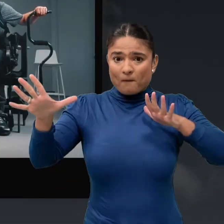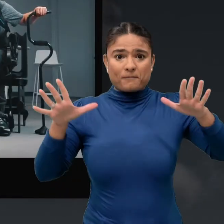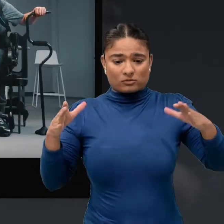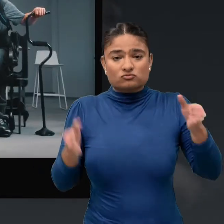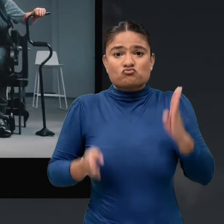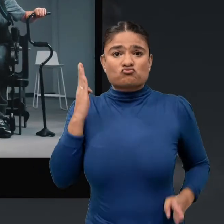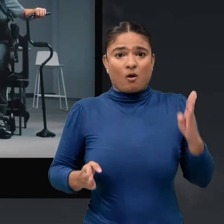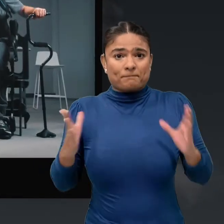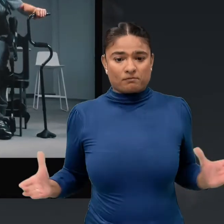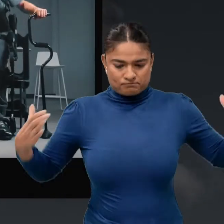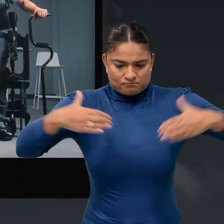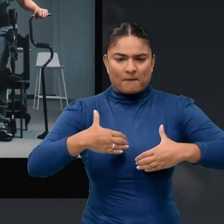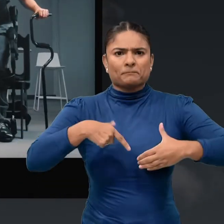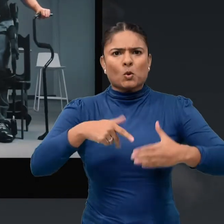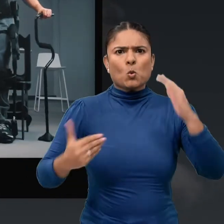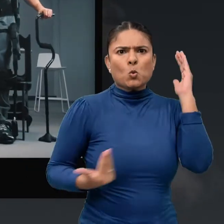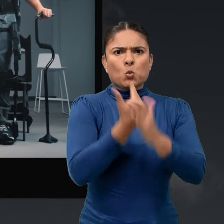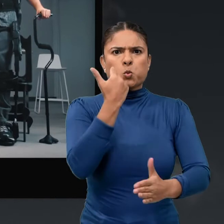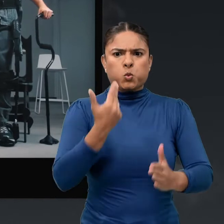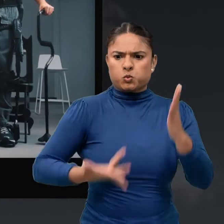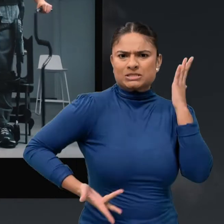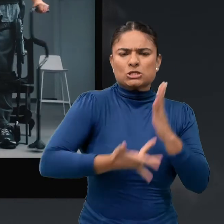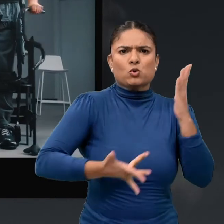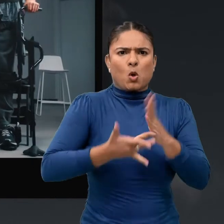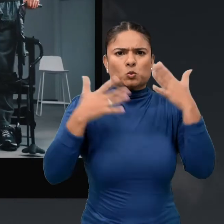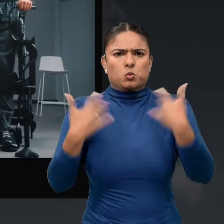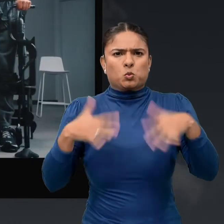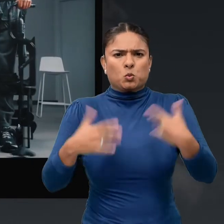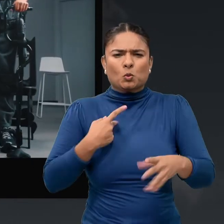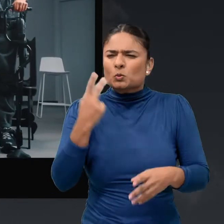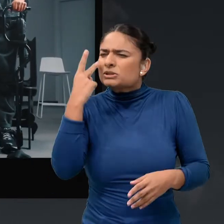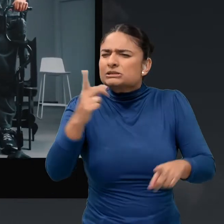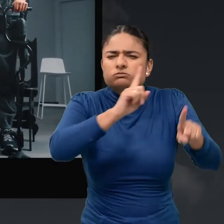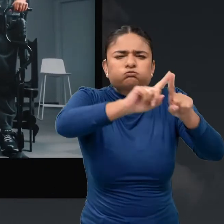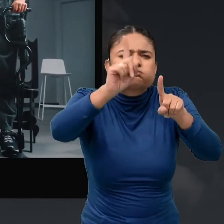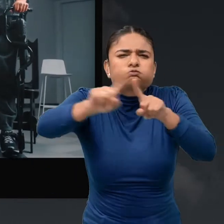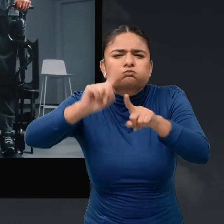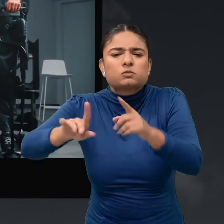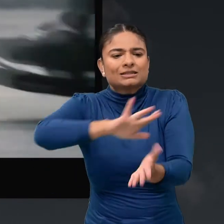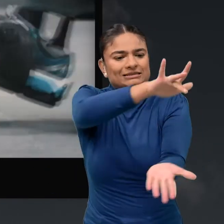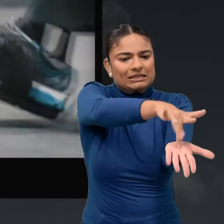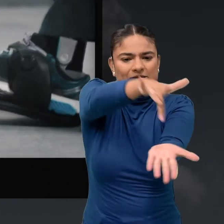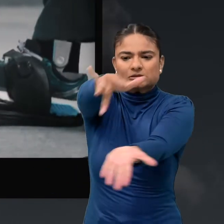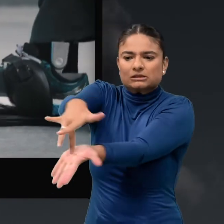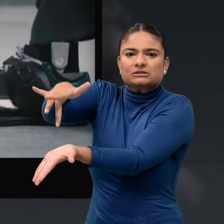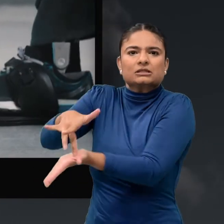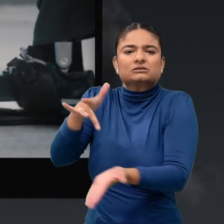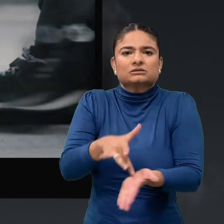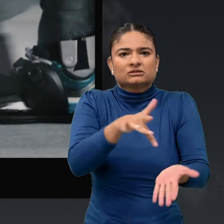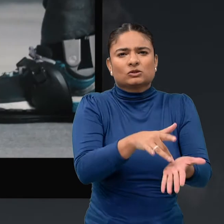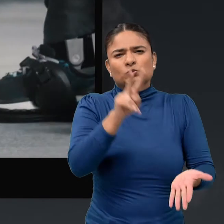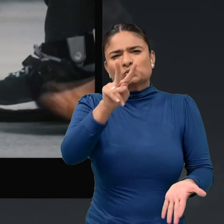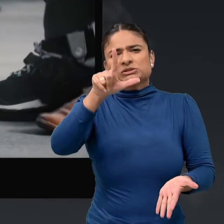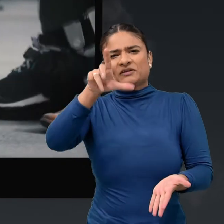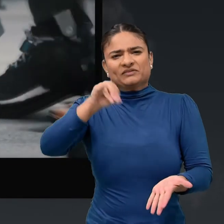Robotics is the new generation that clinicians and over 270 centres are already using to increase